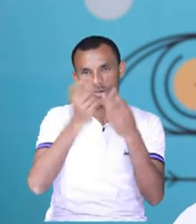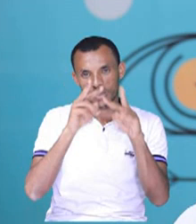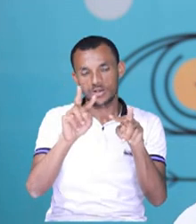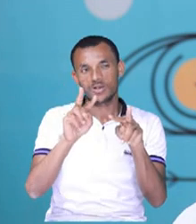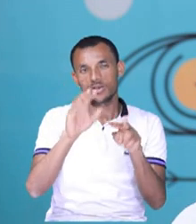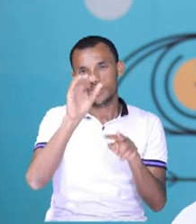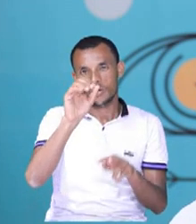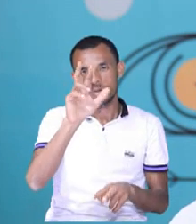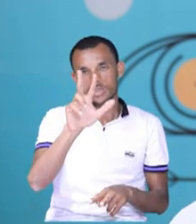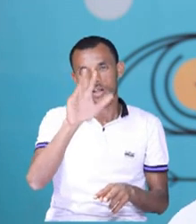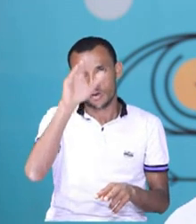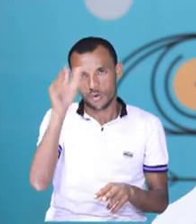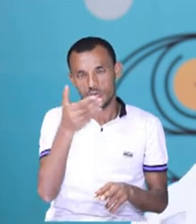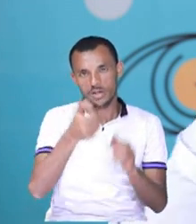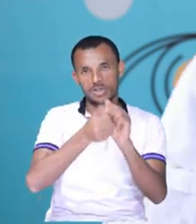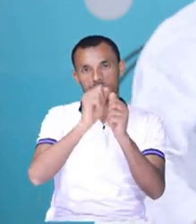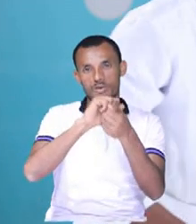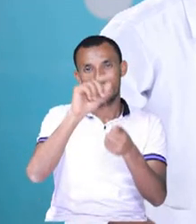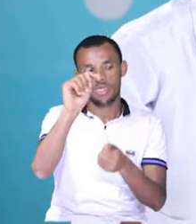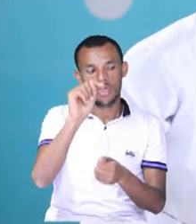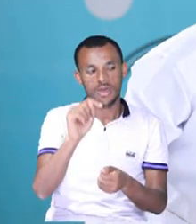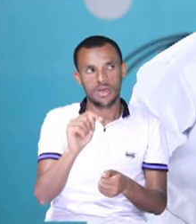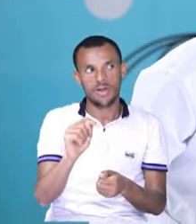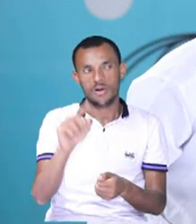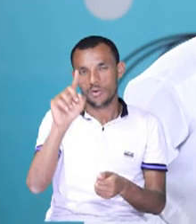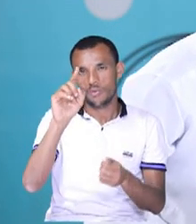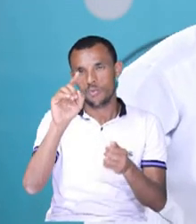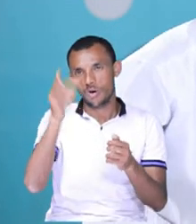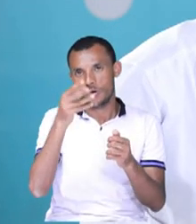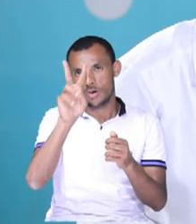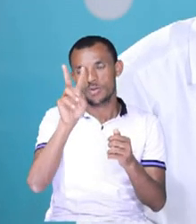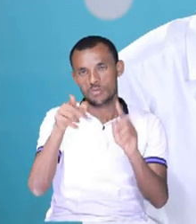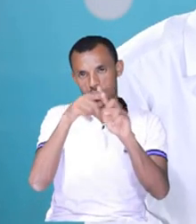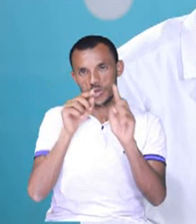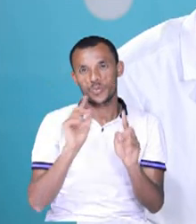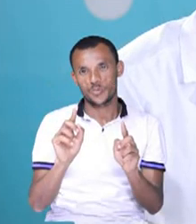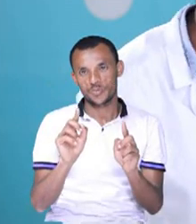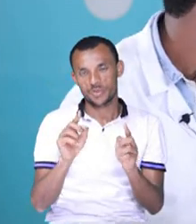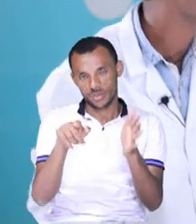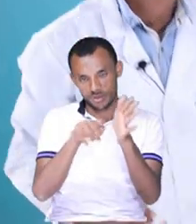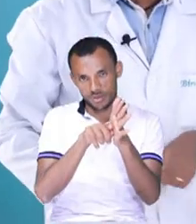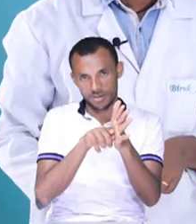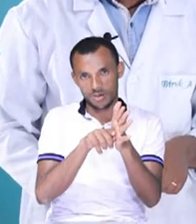of O3 over change of T. 1 over 2 because it is positive. This is minus because of